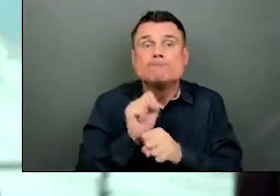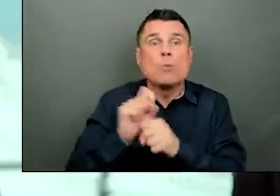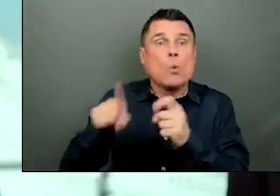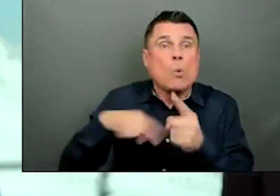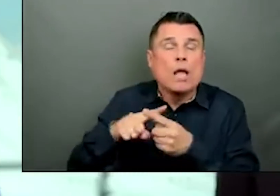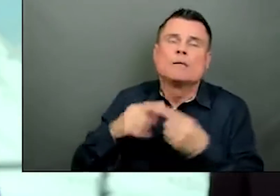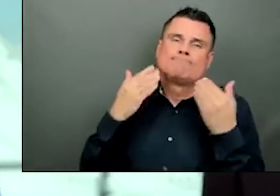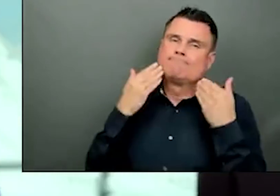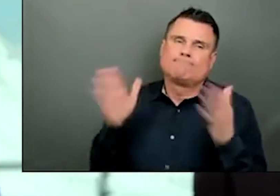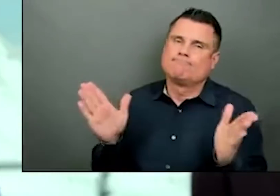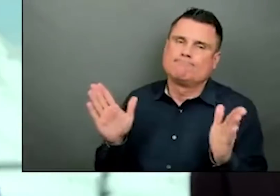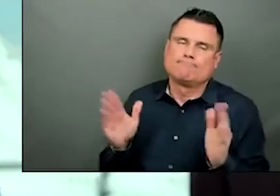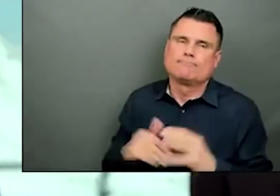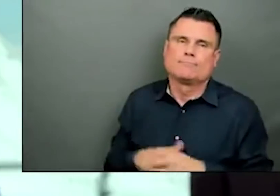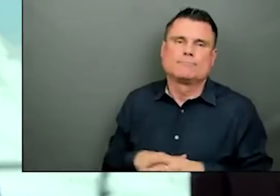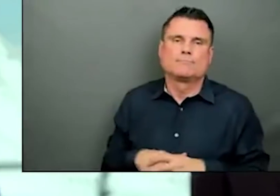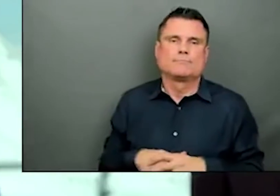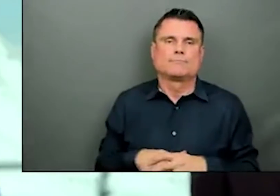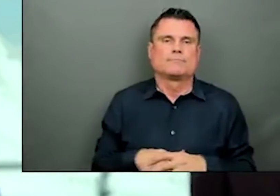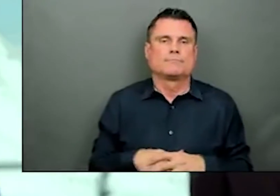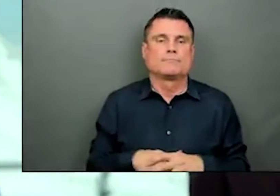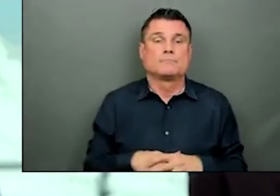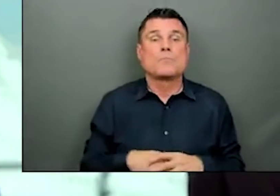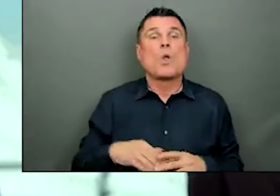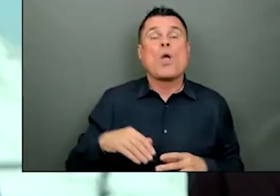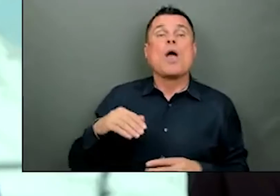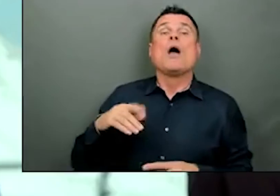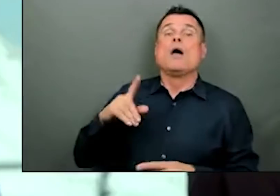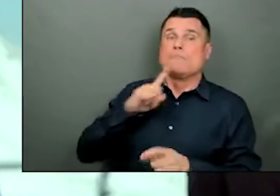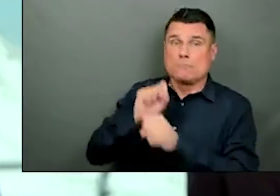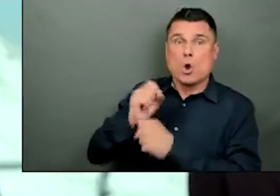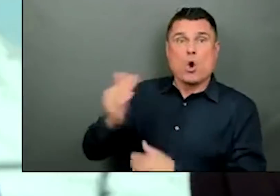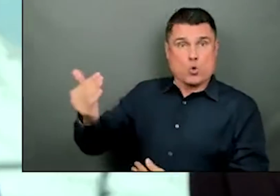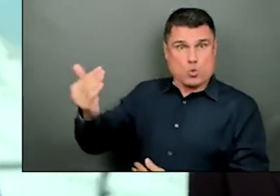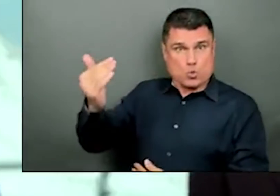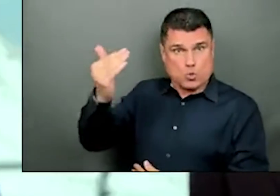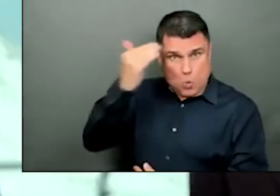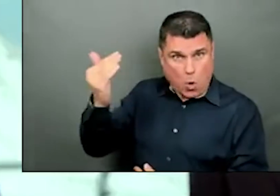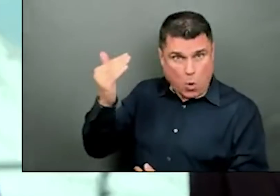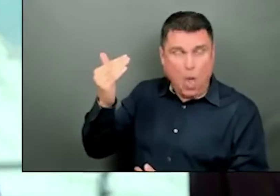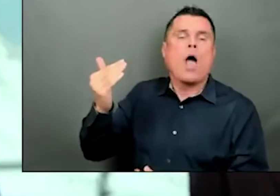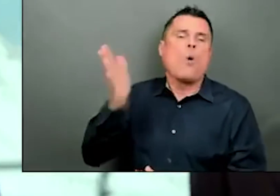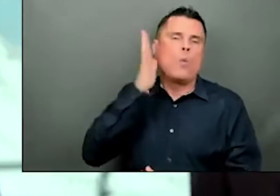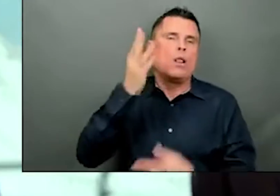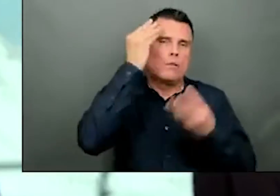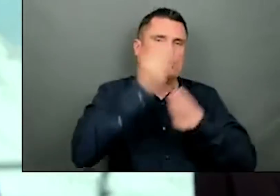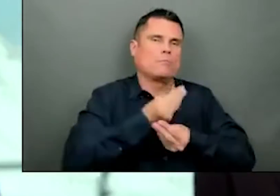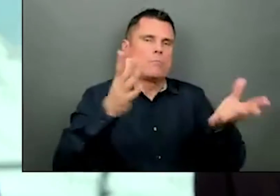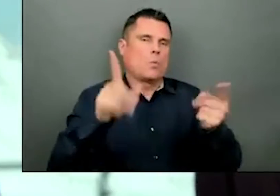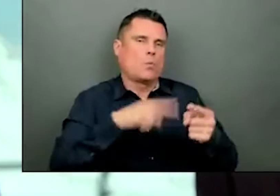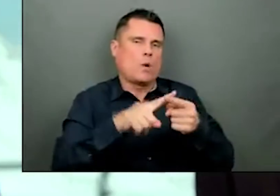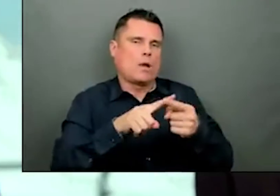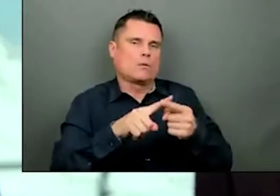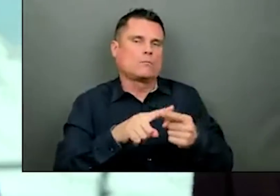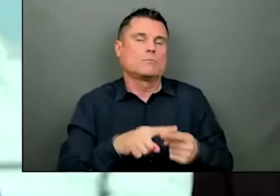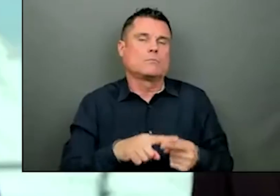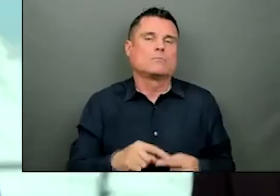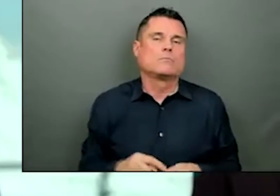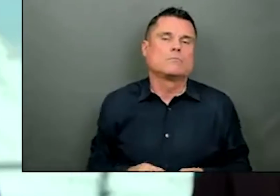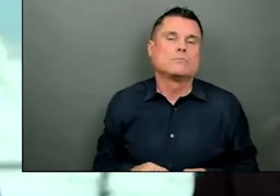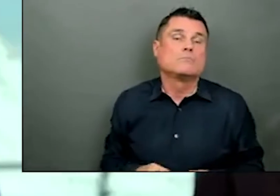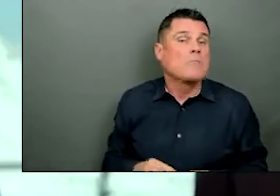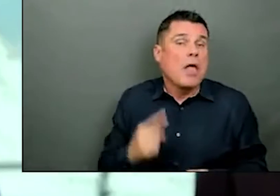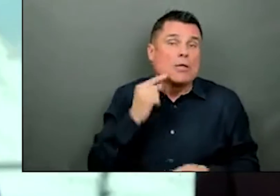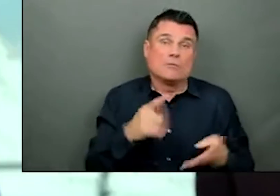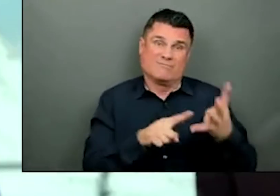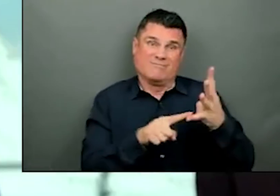will stay tuned and let people know. And the advantage of the Johnson & Johnson vaccine is that it is a single-dose vaccine, so there's